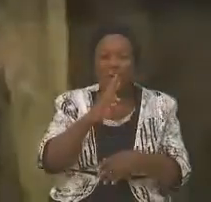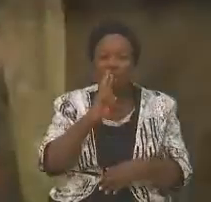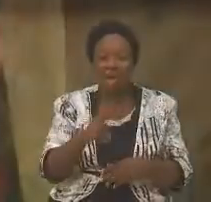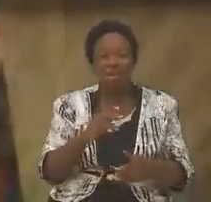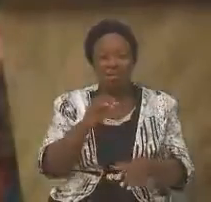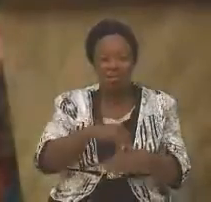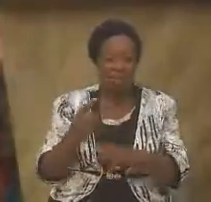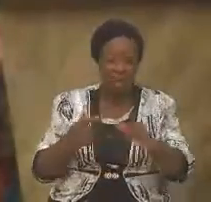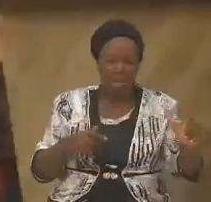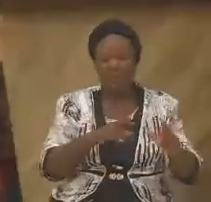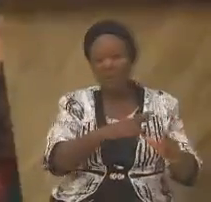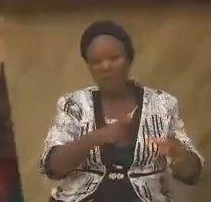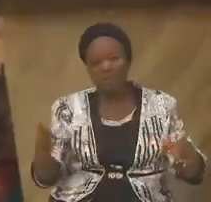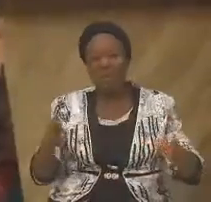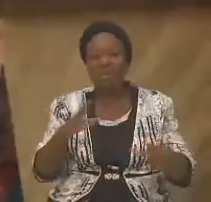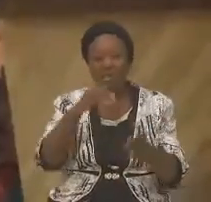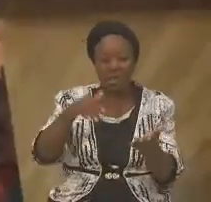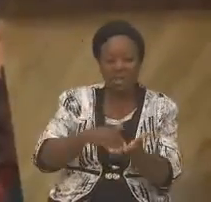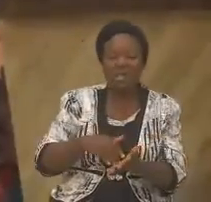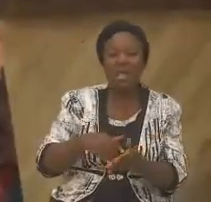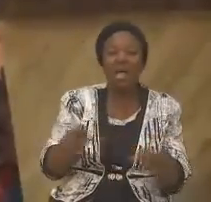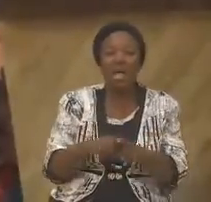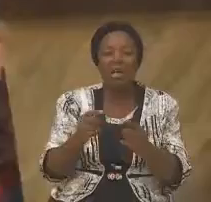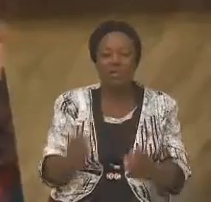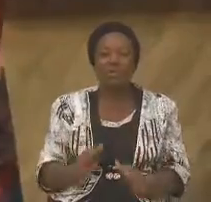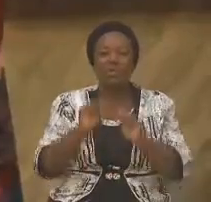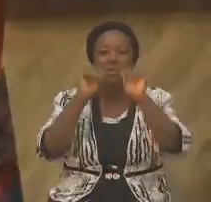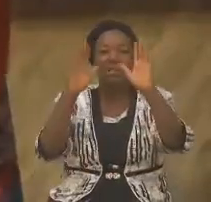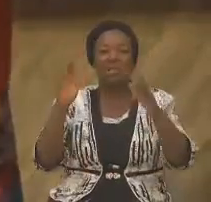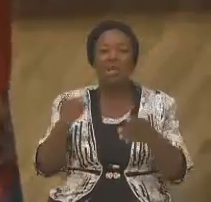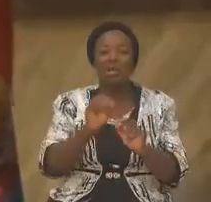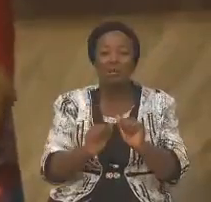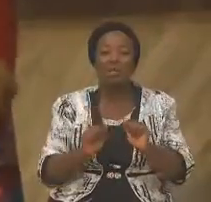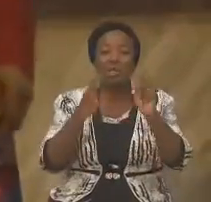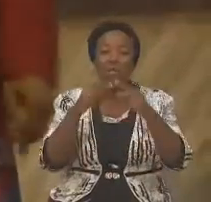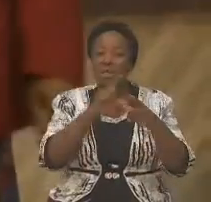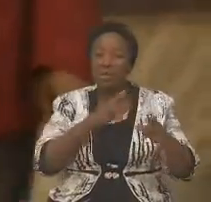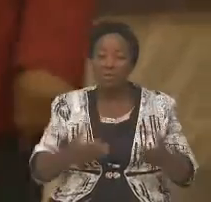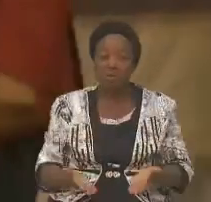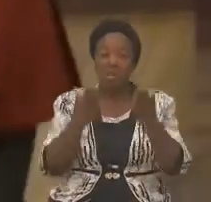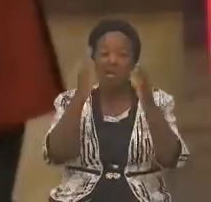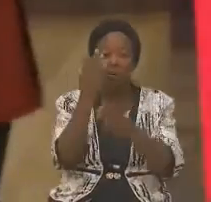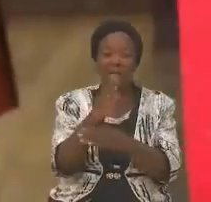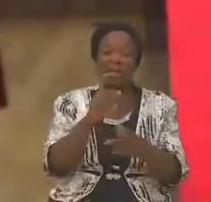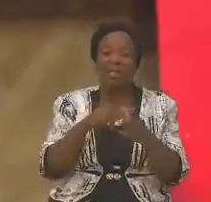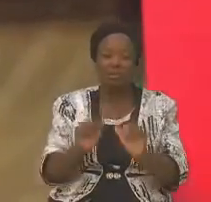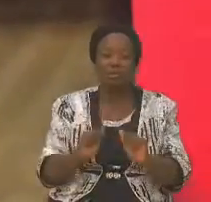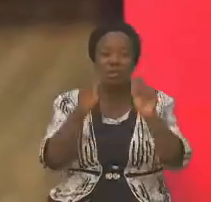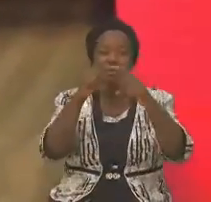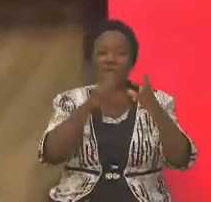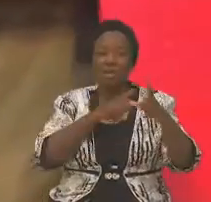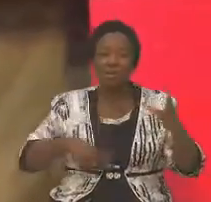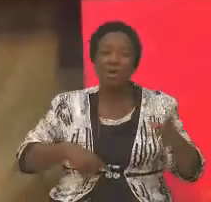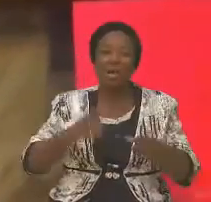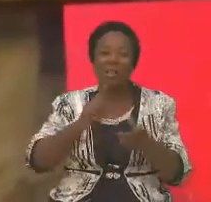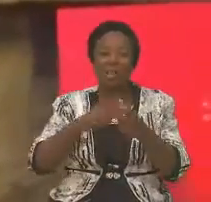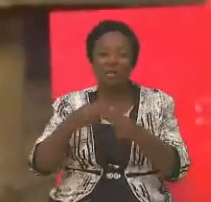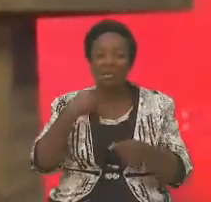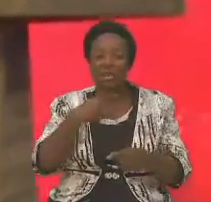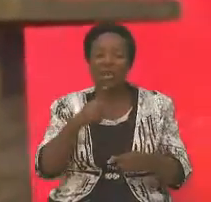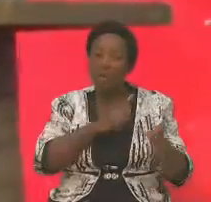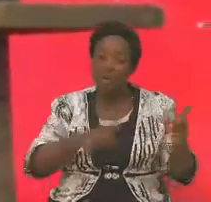sin. He'll take everything away, and then you'll see, he is mine, she is mine. He will write